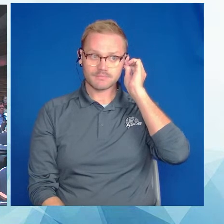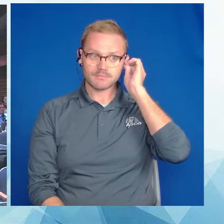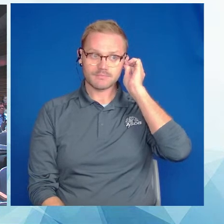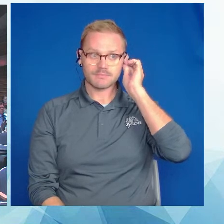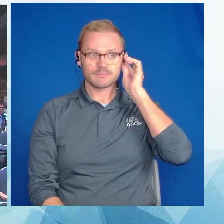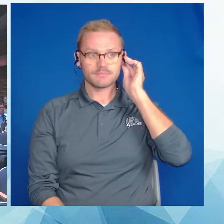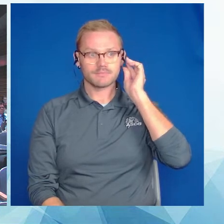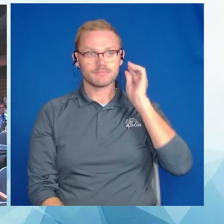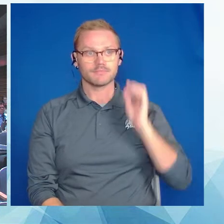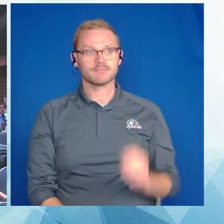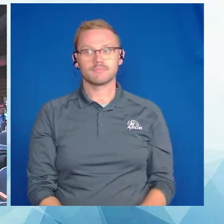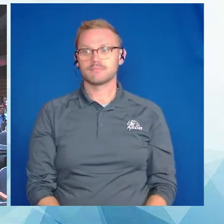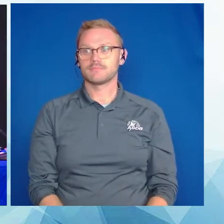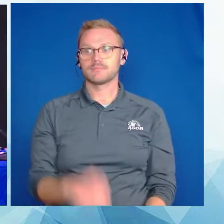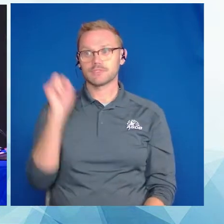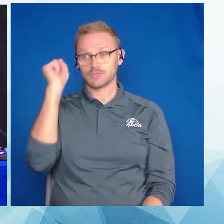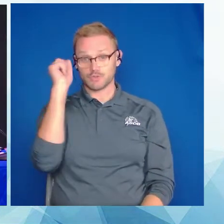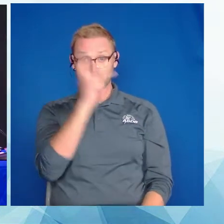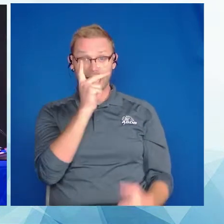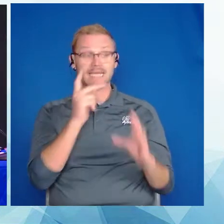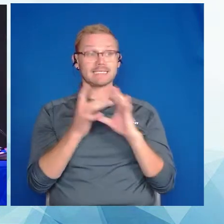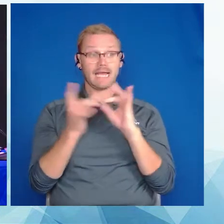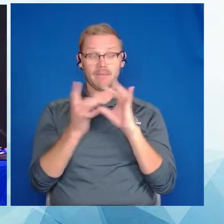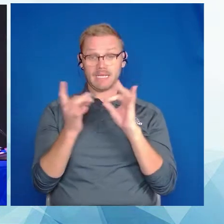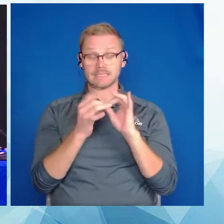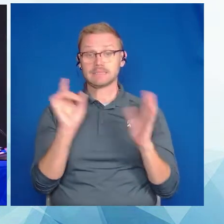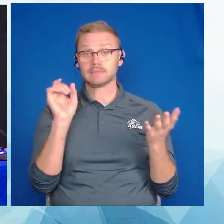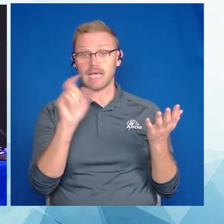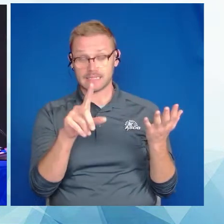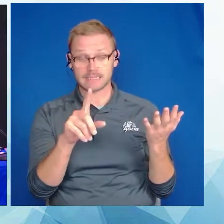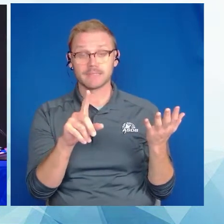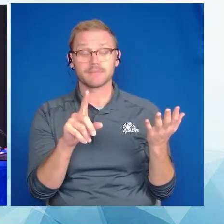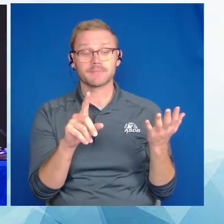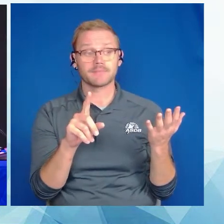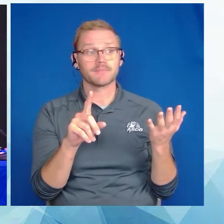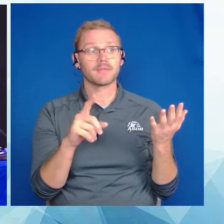3. This is Suke. I'm just wondering, with